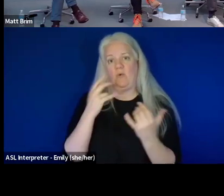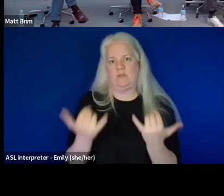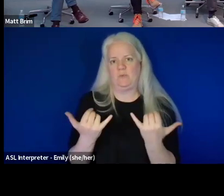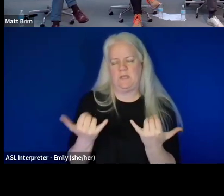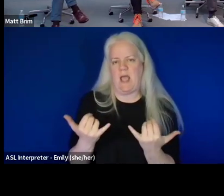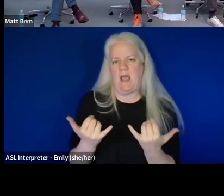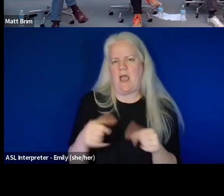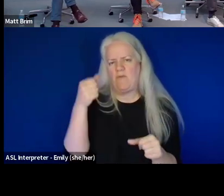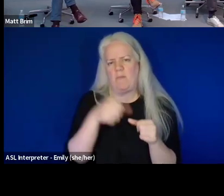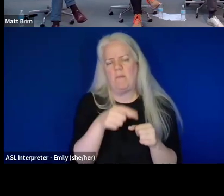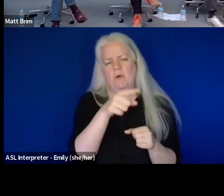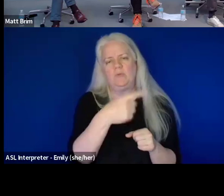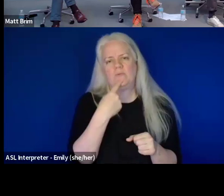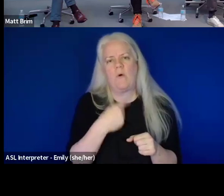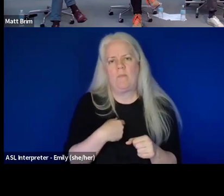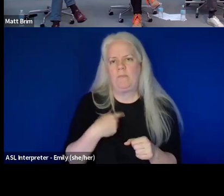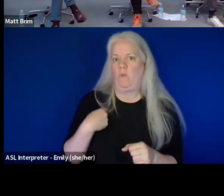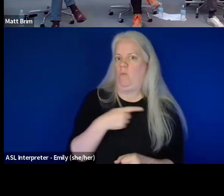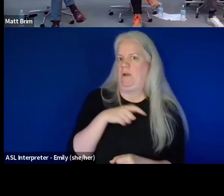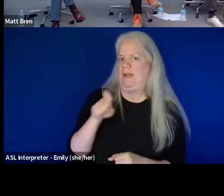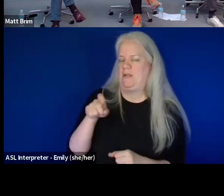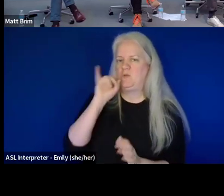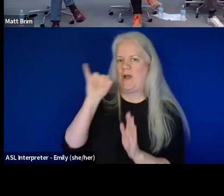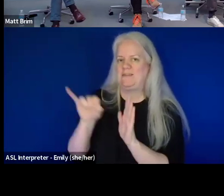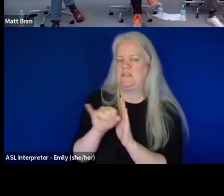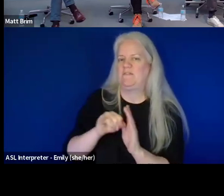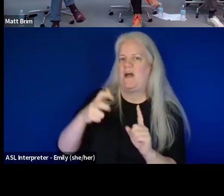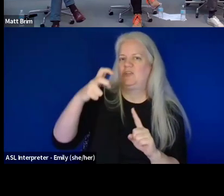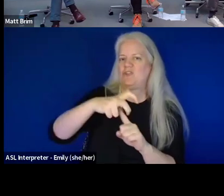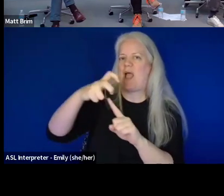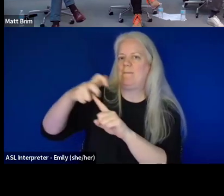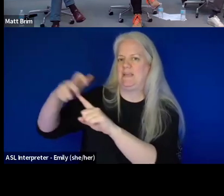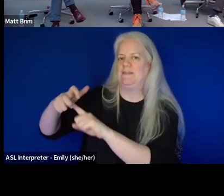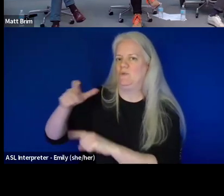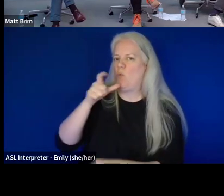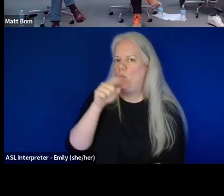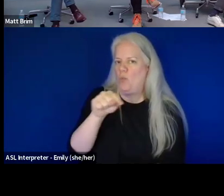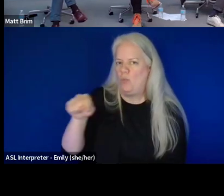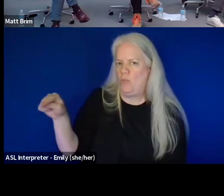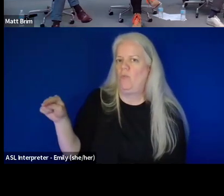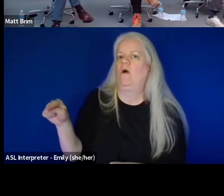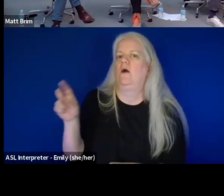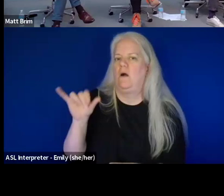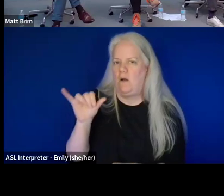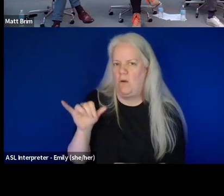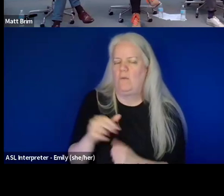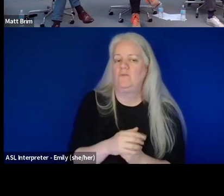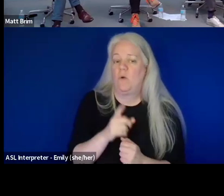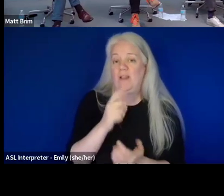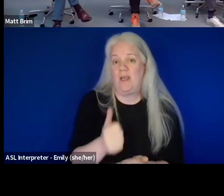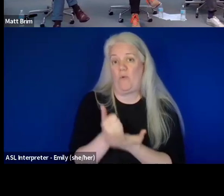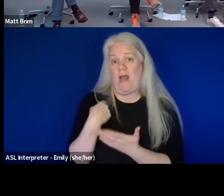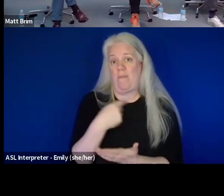could do in the future, you said we need to identify our champions on every campus. And so one of the things that would help us today, some of